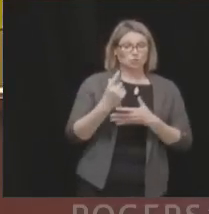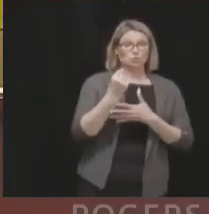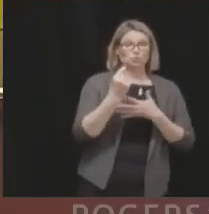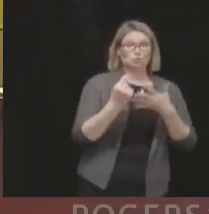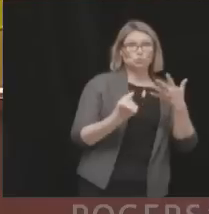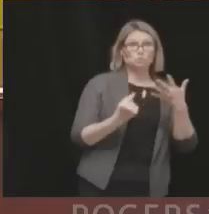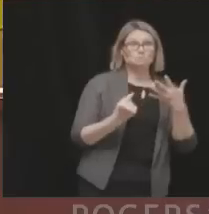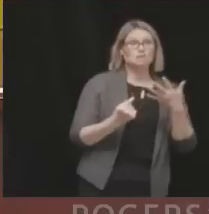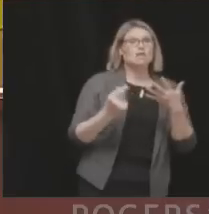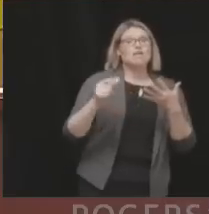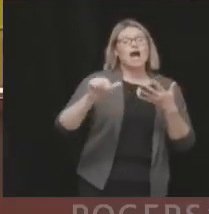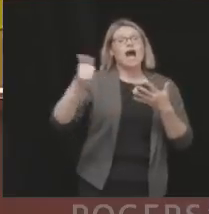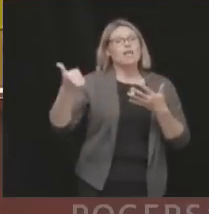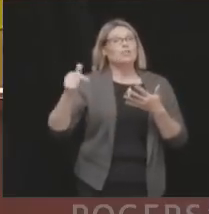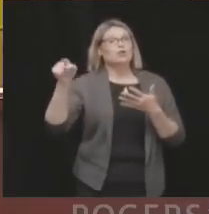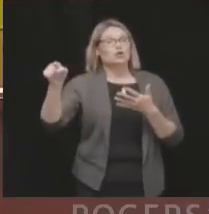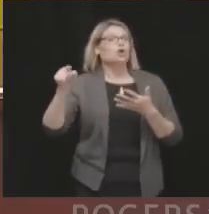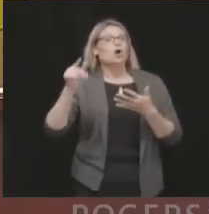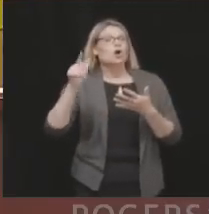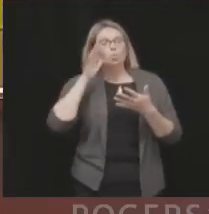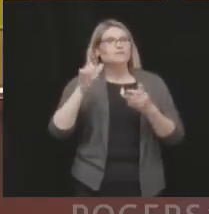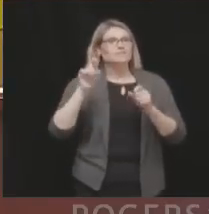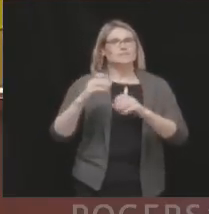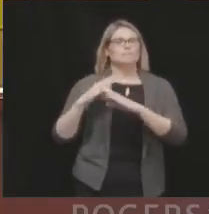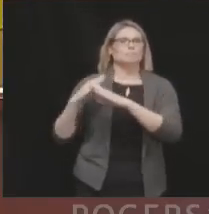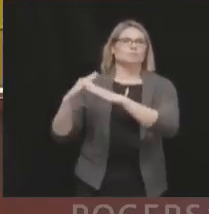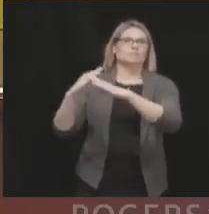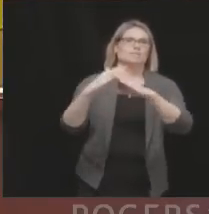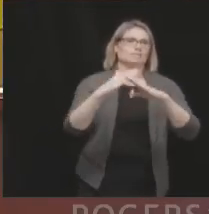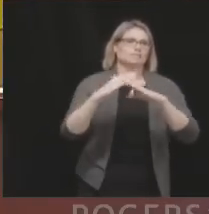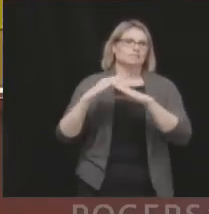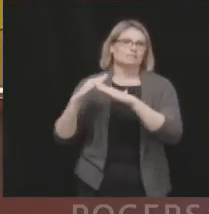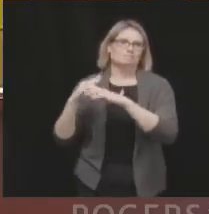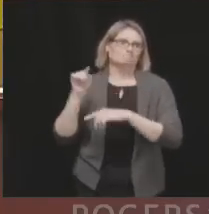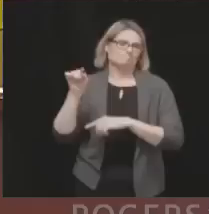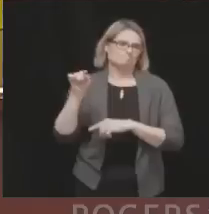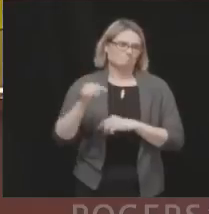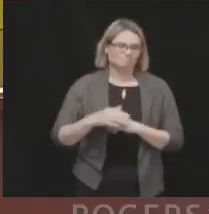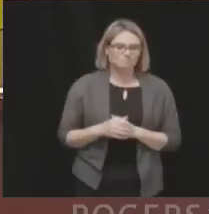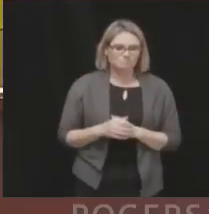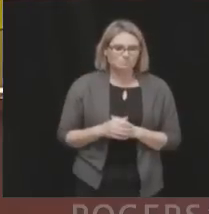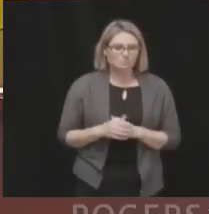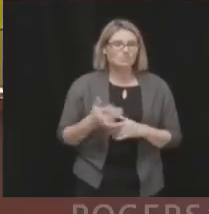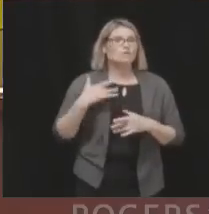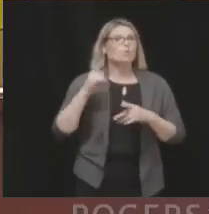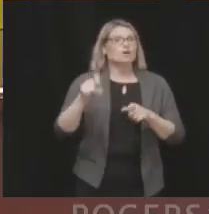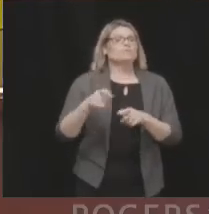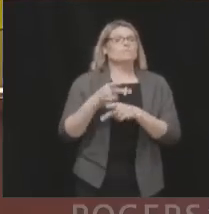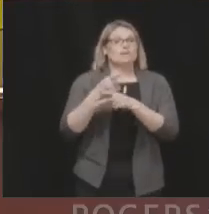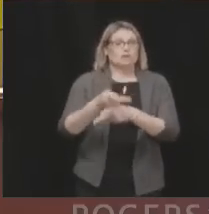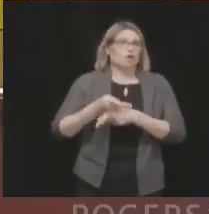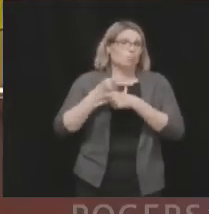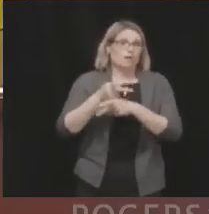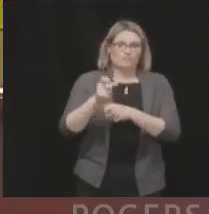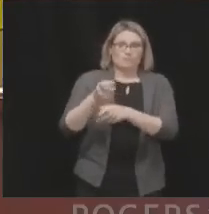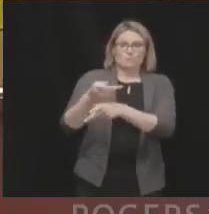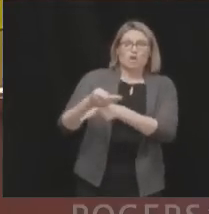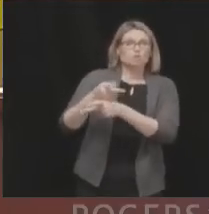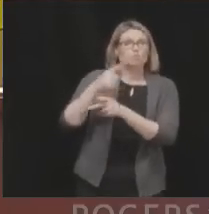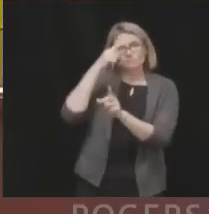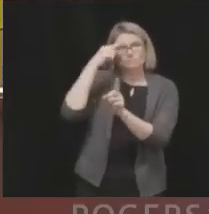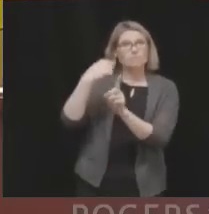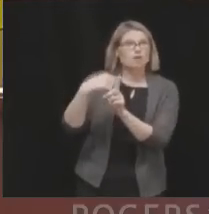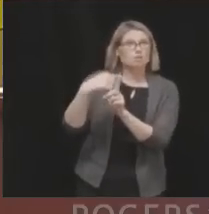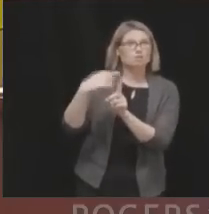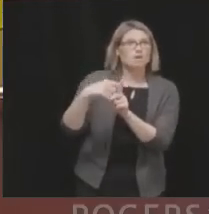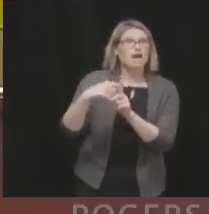other, whether you're young or old or have multiple medical problems, all of these things need to be taken into account as